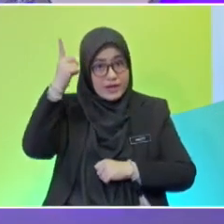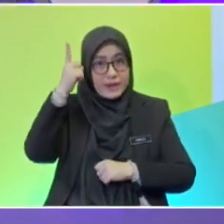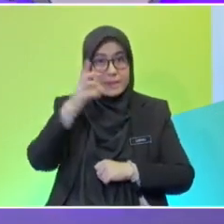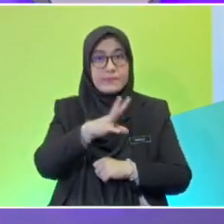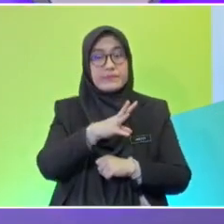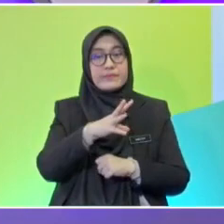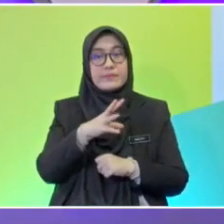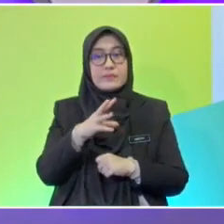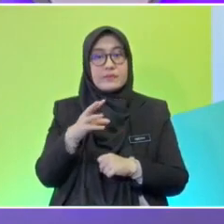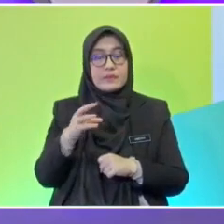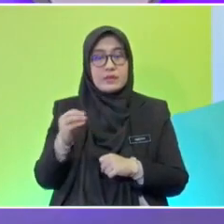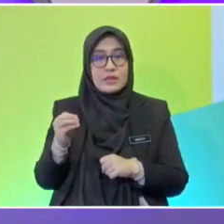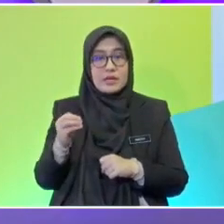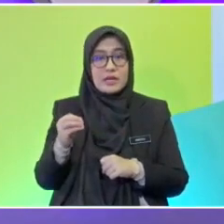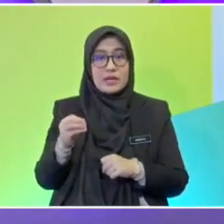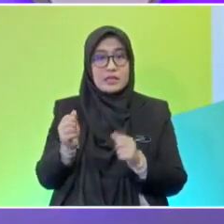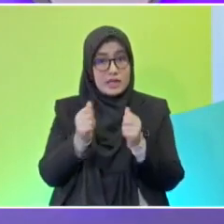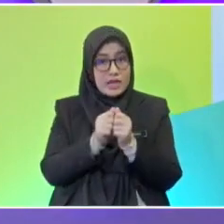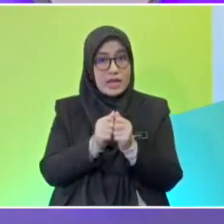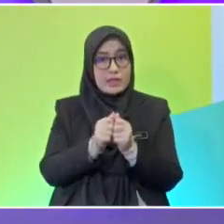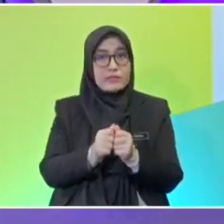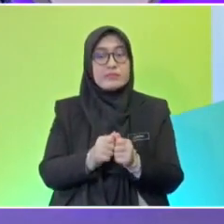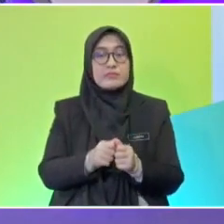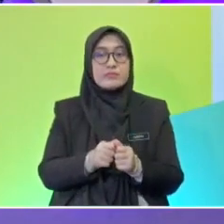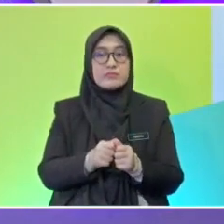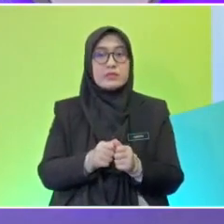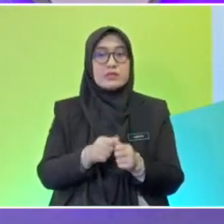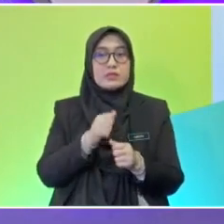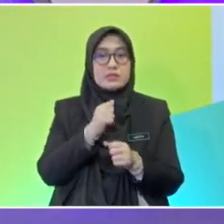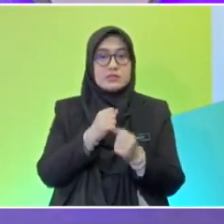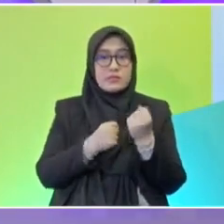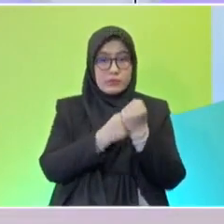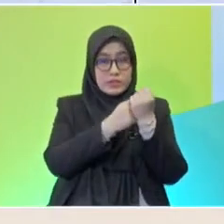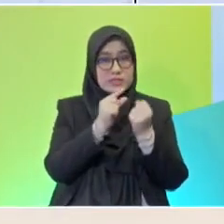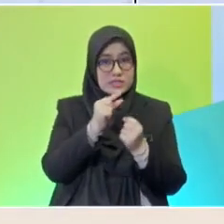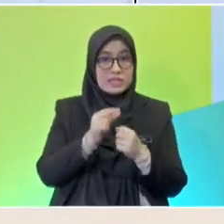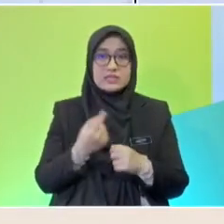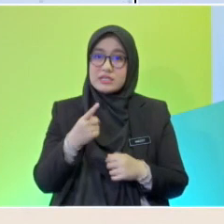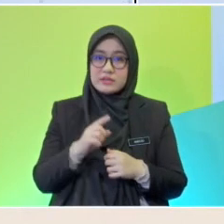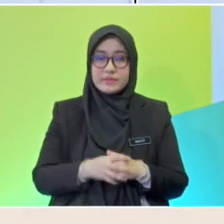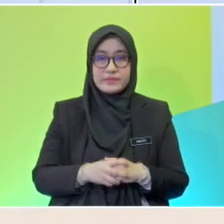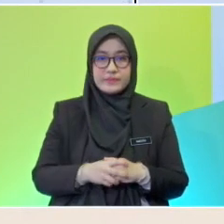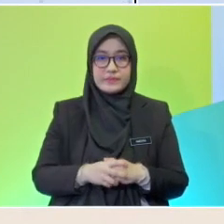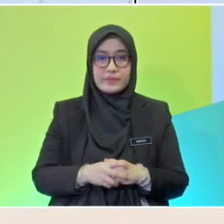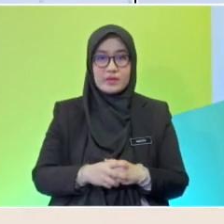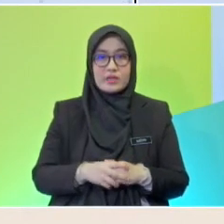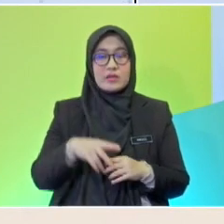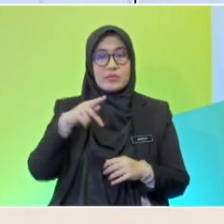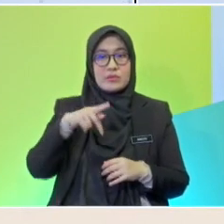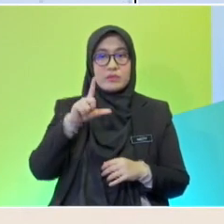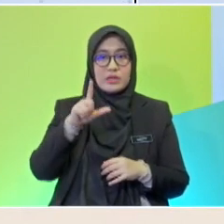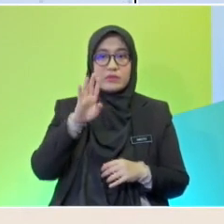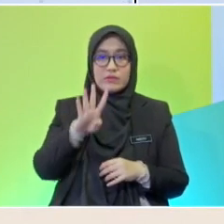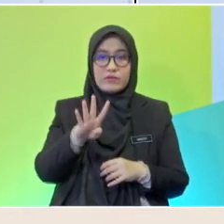to performance level 3 and 4, I'll be able to see now a pupil who is at performance level 4 will be able